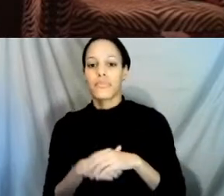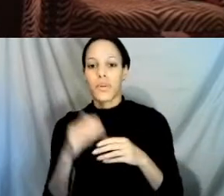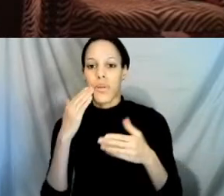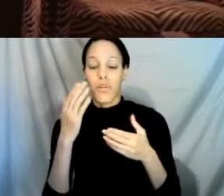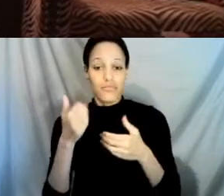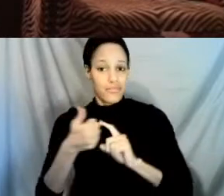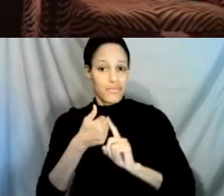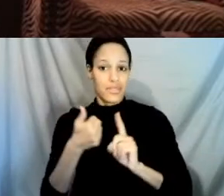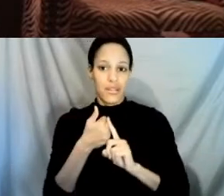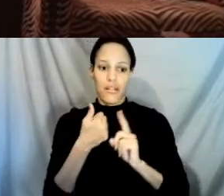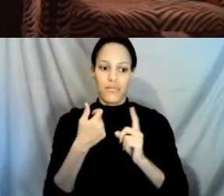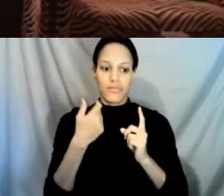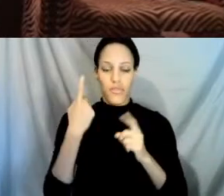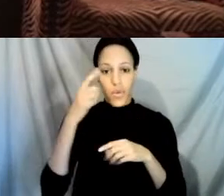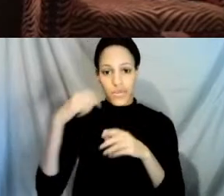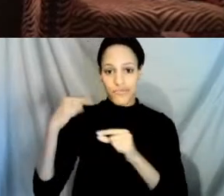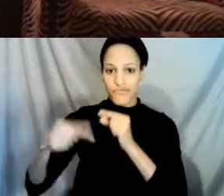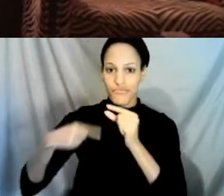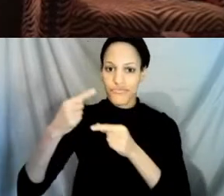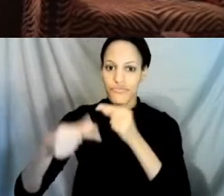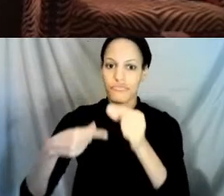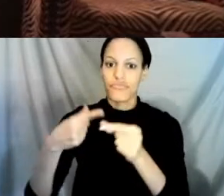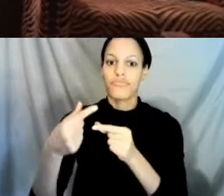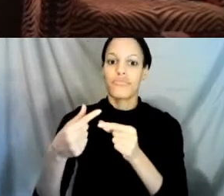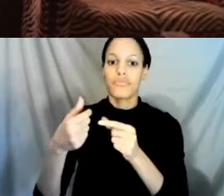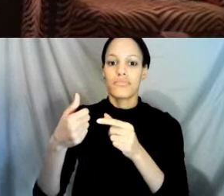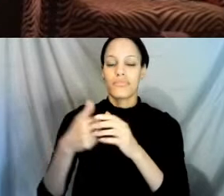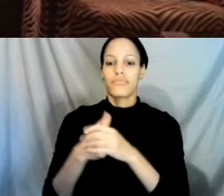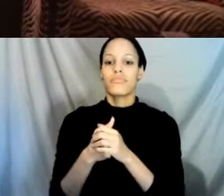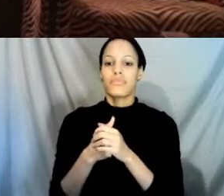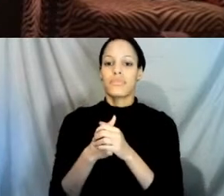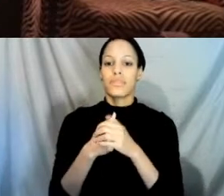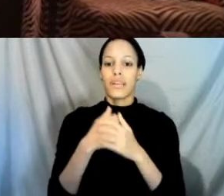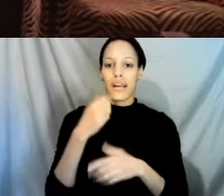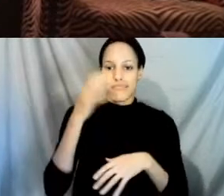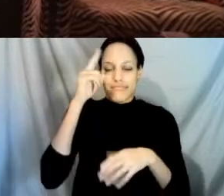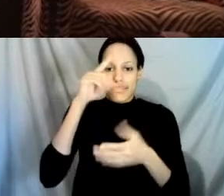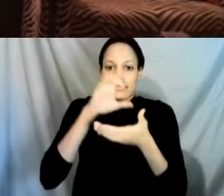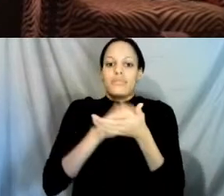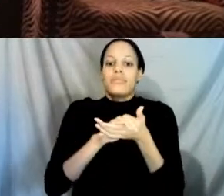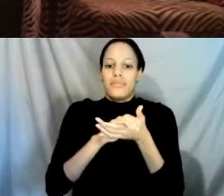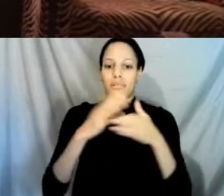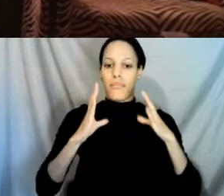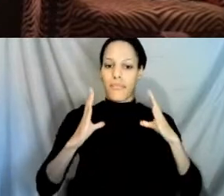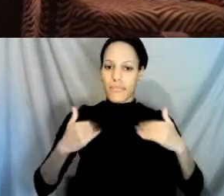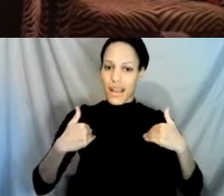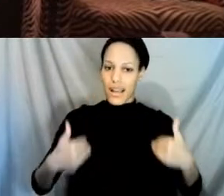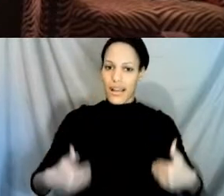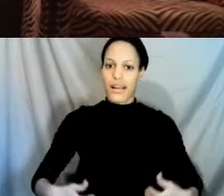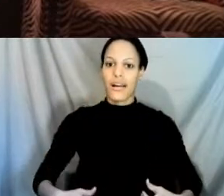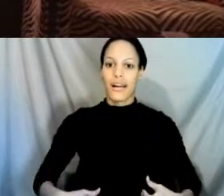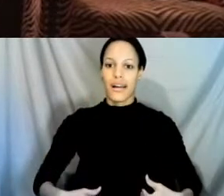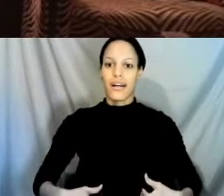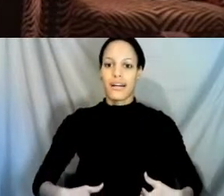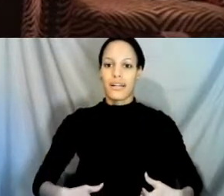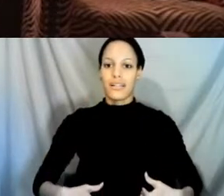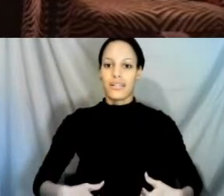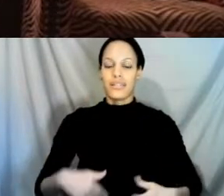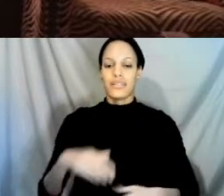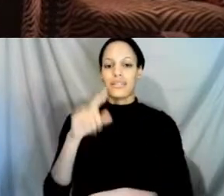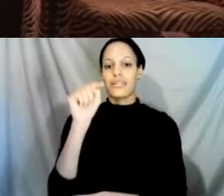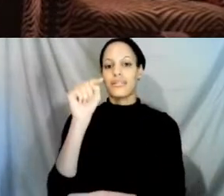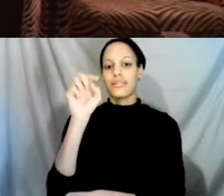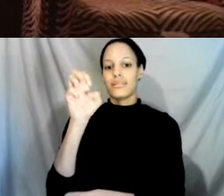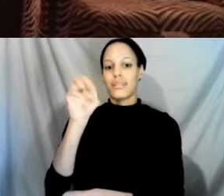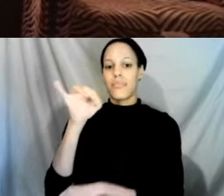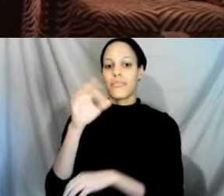firm believer that the body is the temple, and this is,